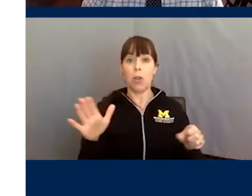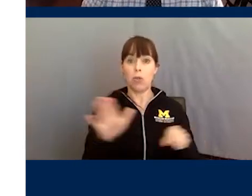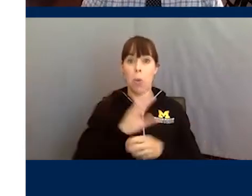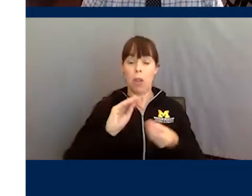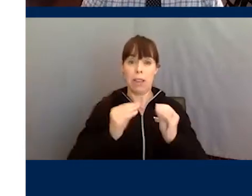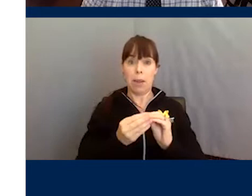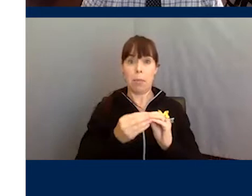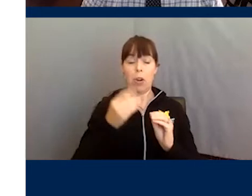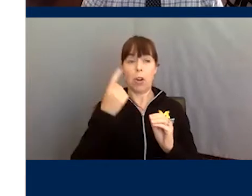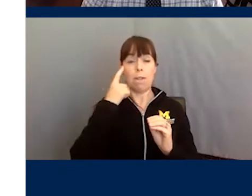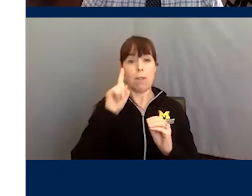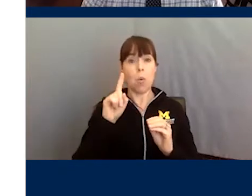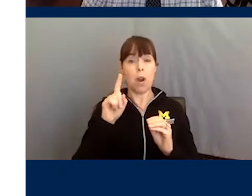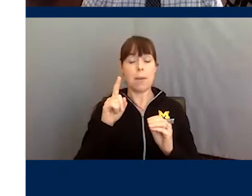of